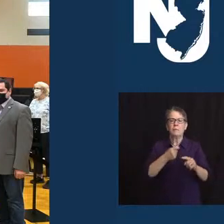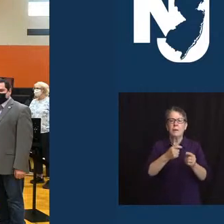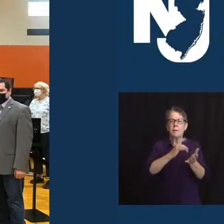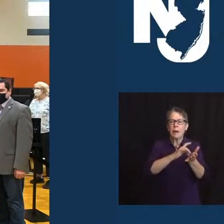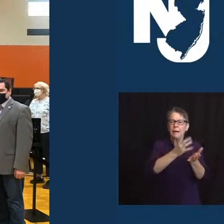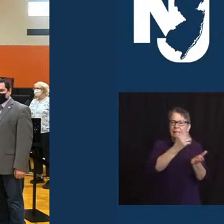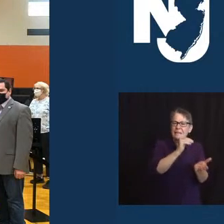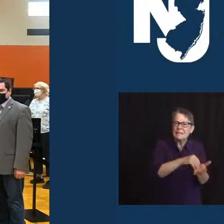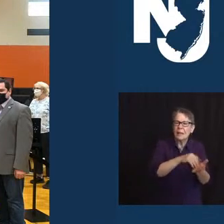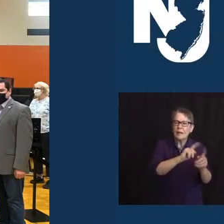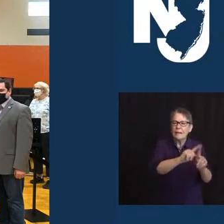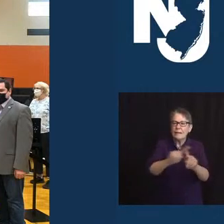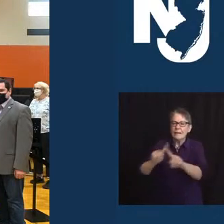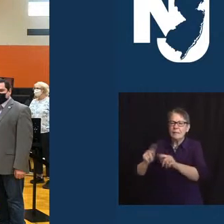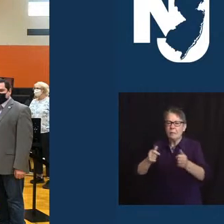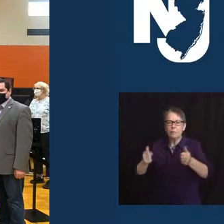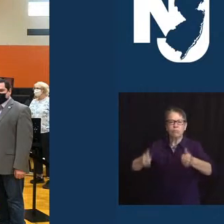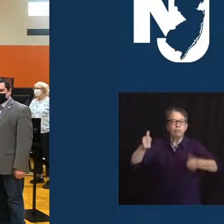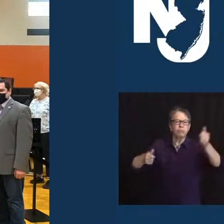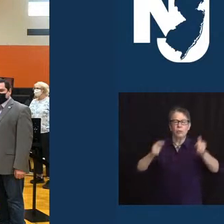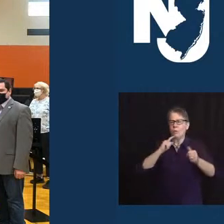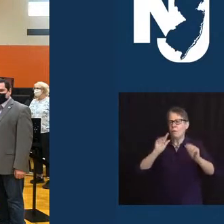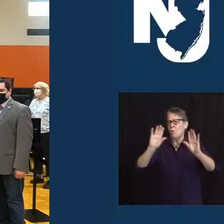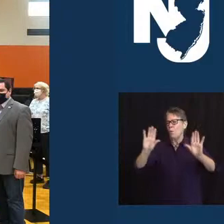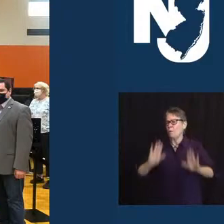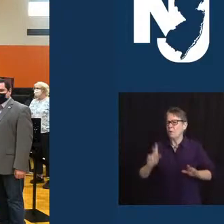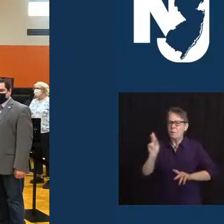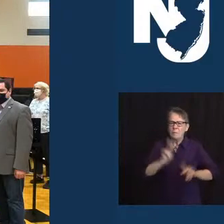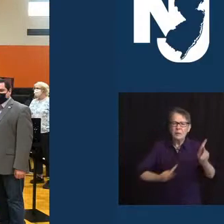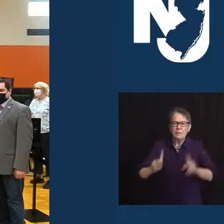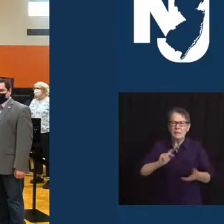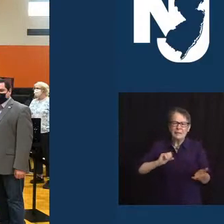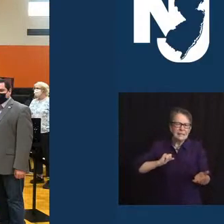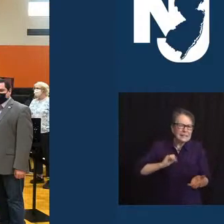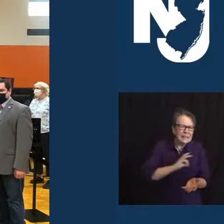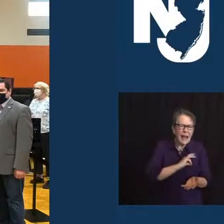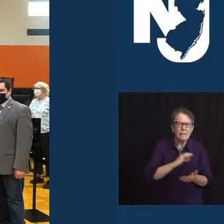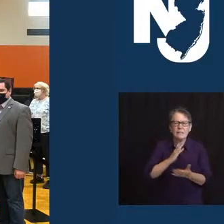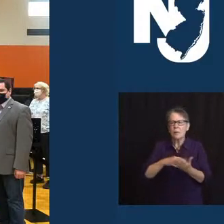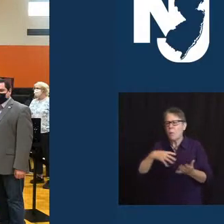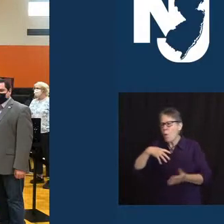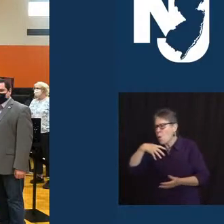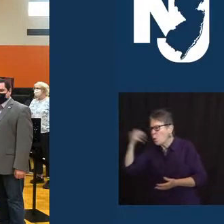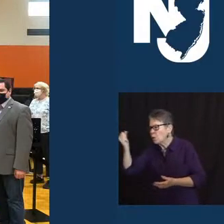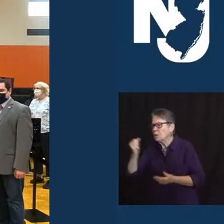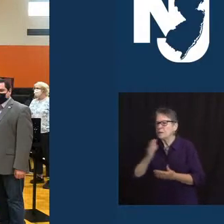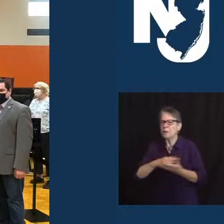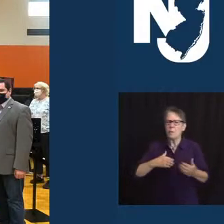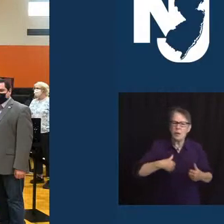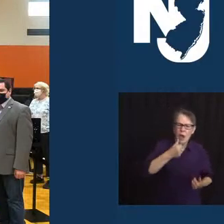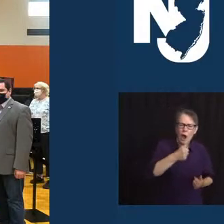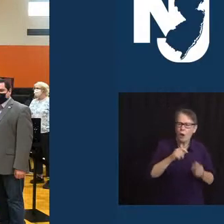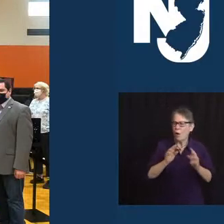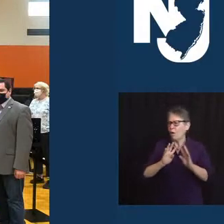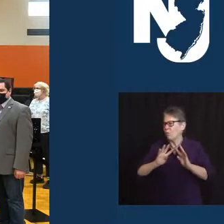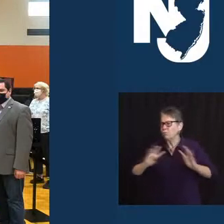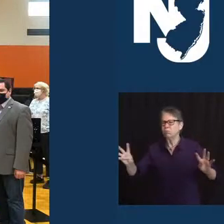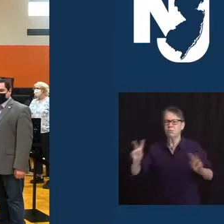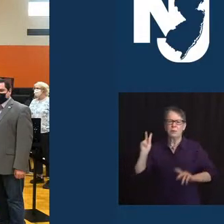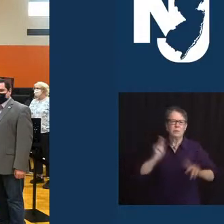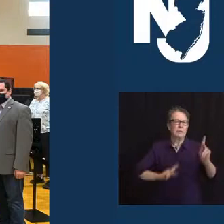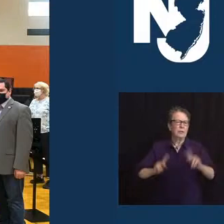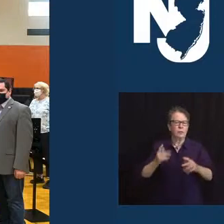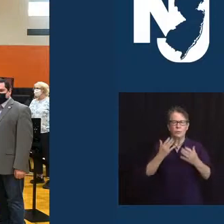job. That's to Gabe's left, his commissioners in West New York, and then to Mike's right are his combination of his team and a couple